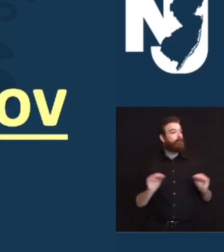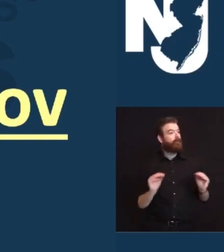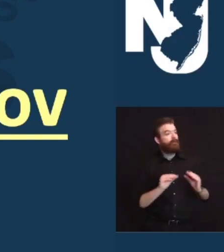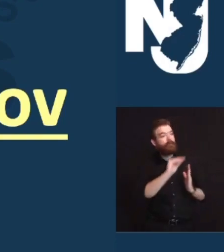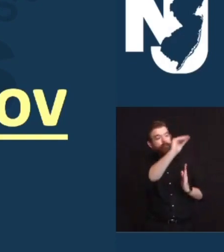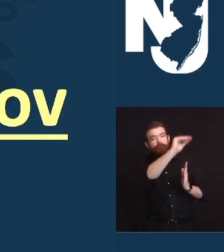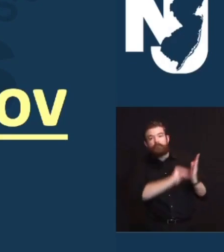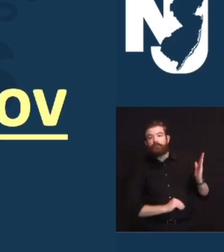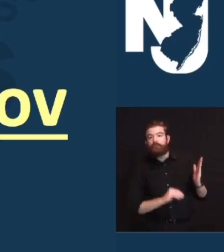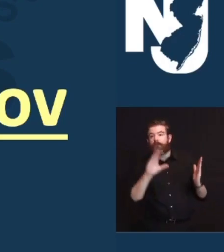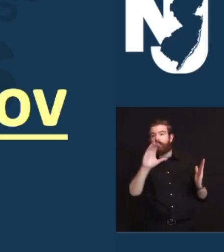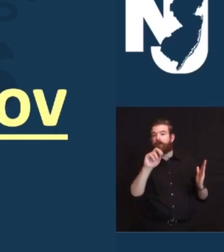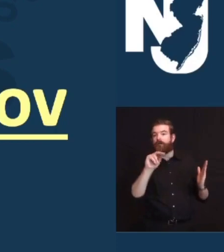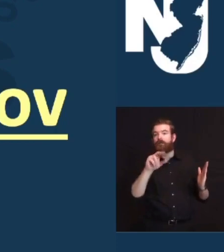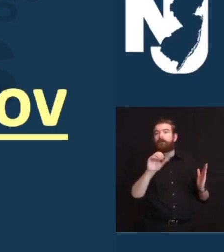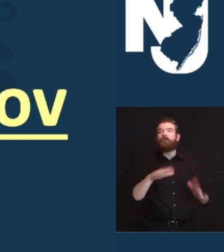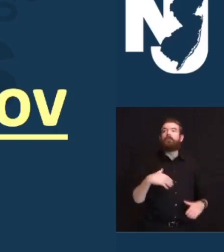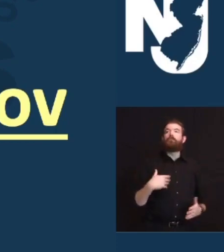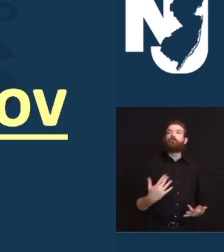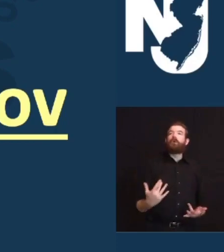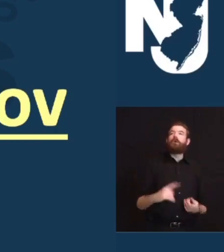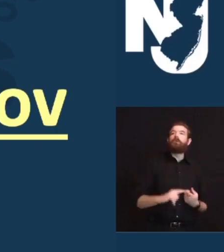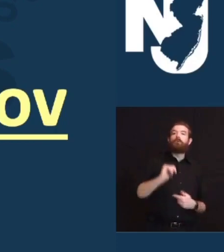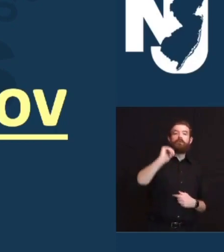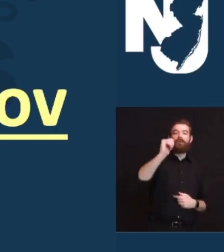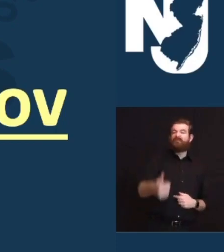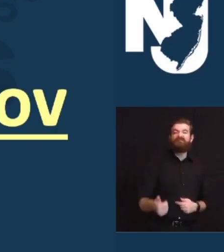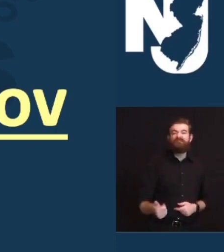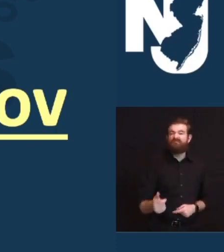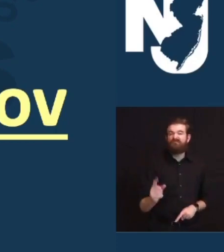won't count for another 10 years.